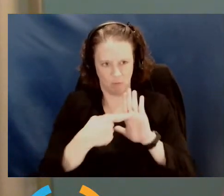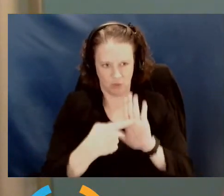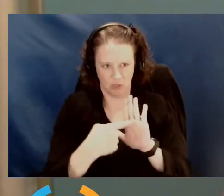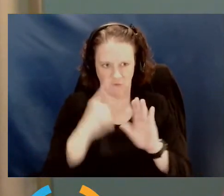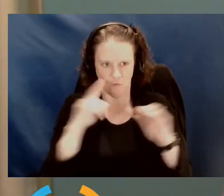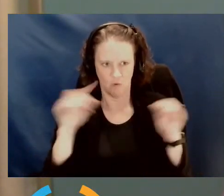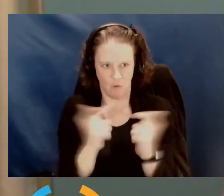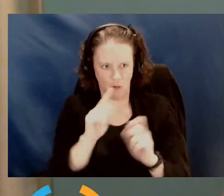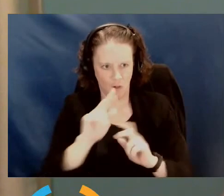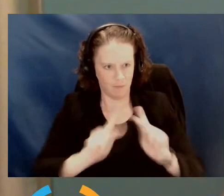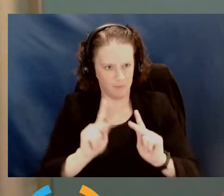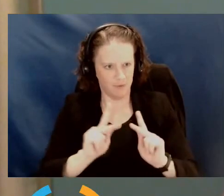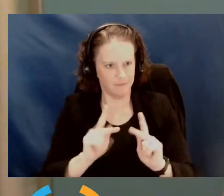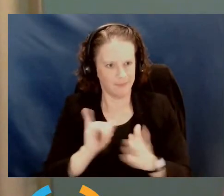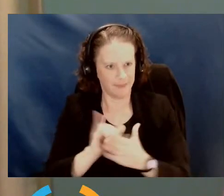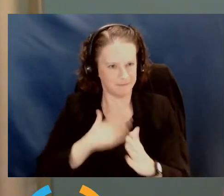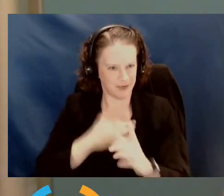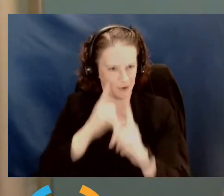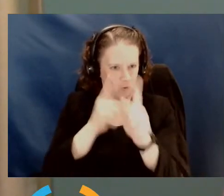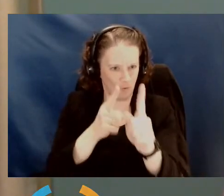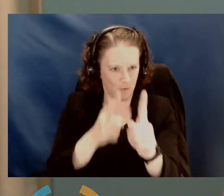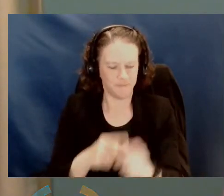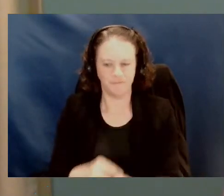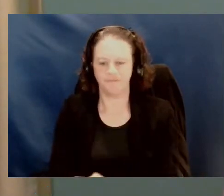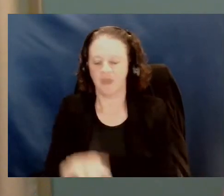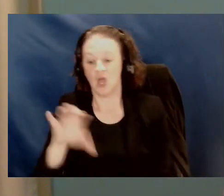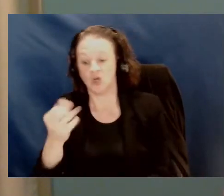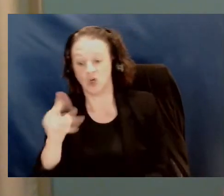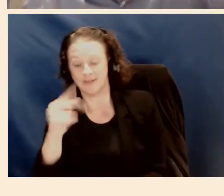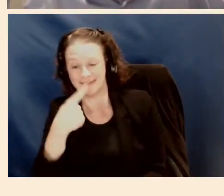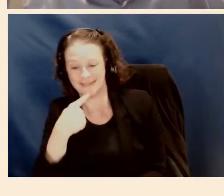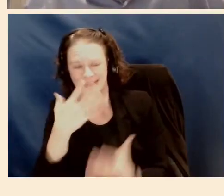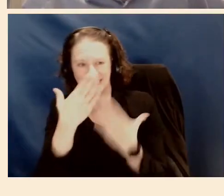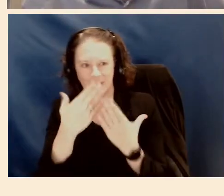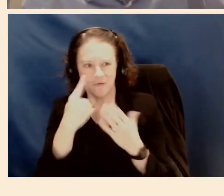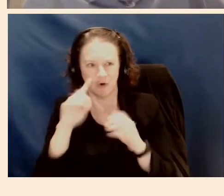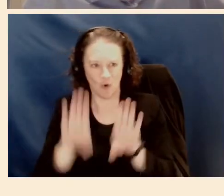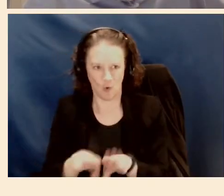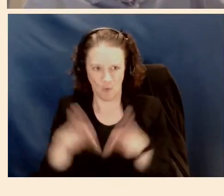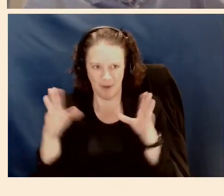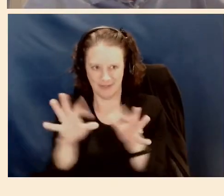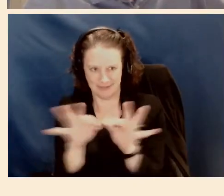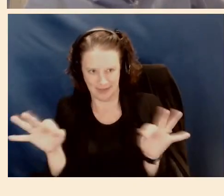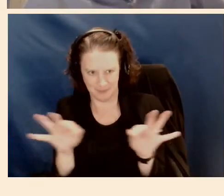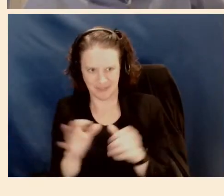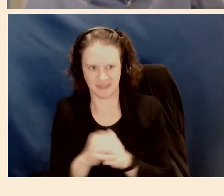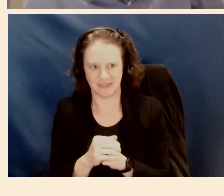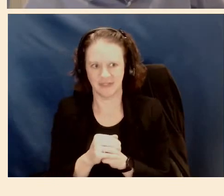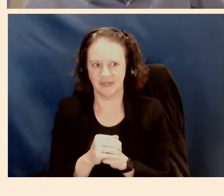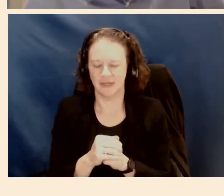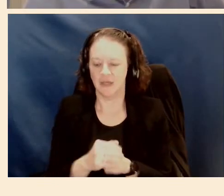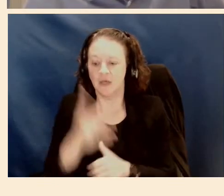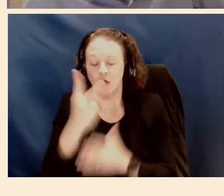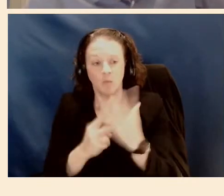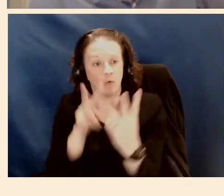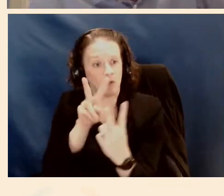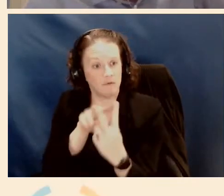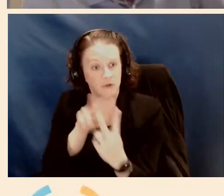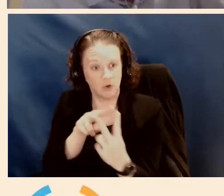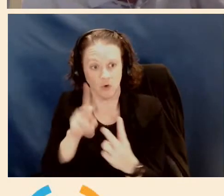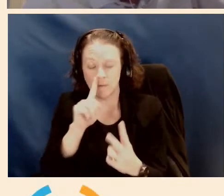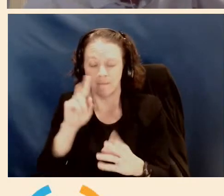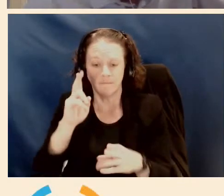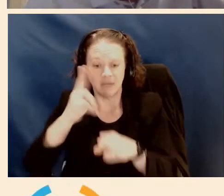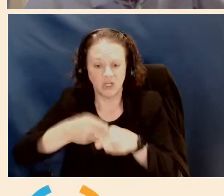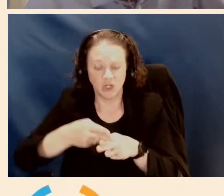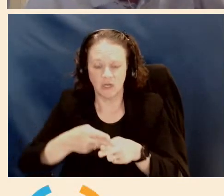Great. Thank both of you for those opening statements. You know, you both mentioned campaigns and elections,